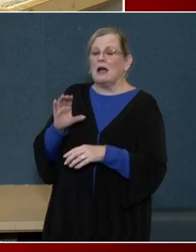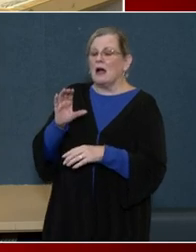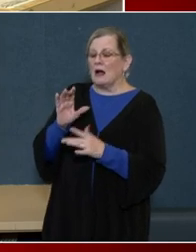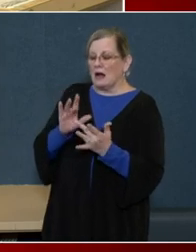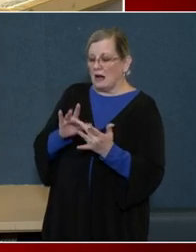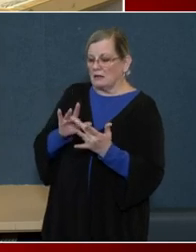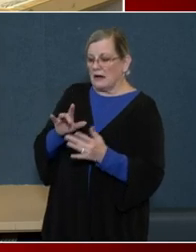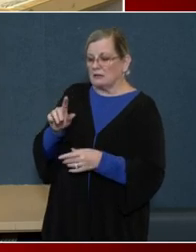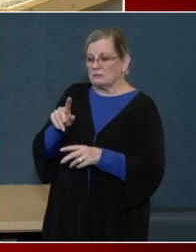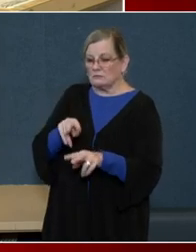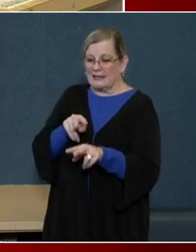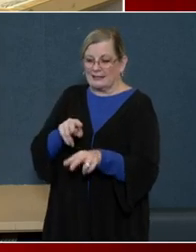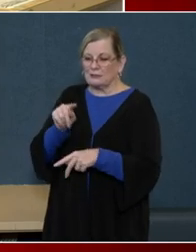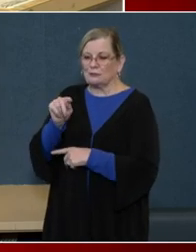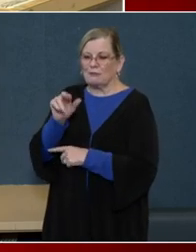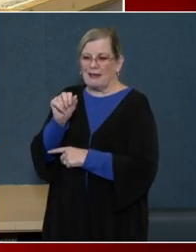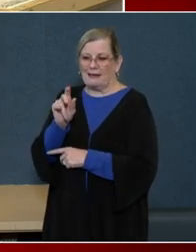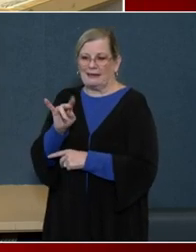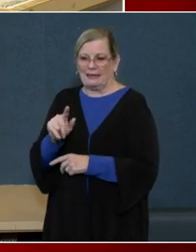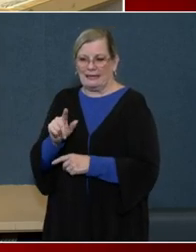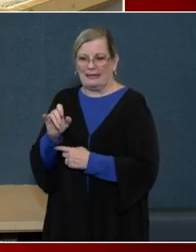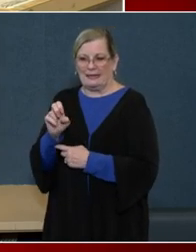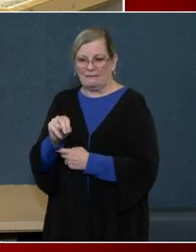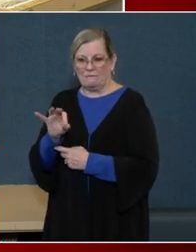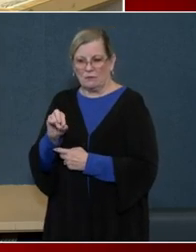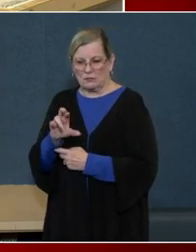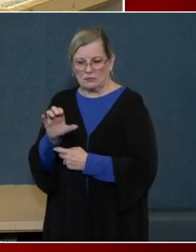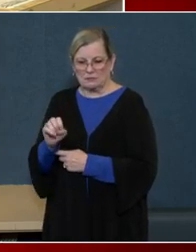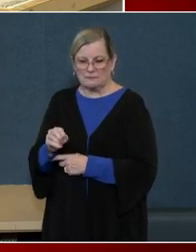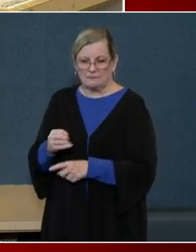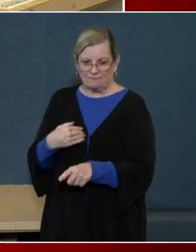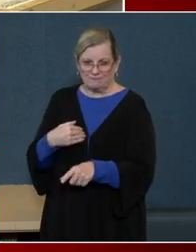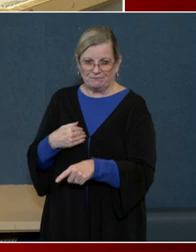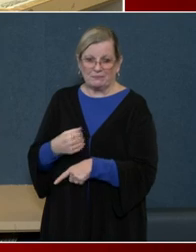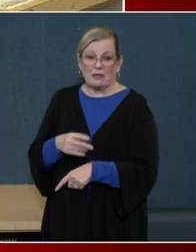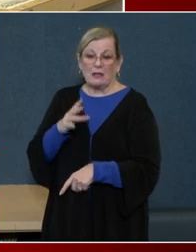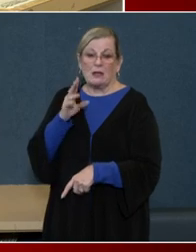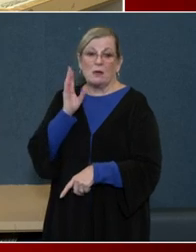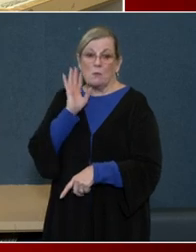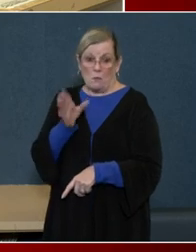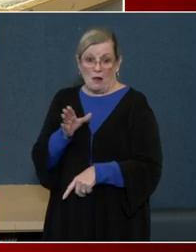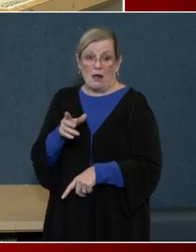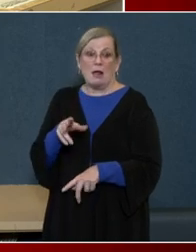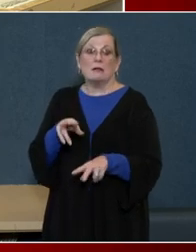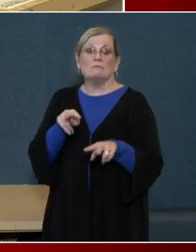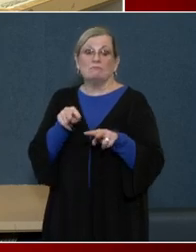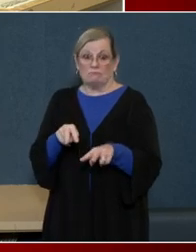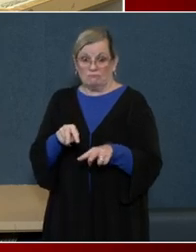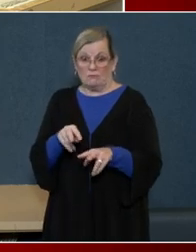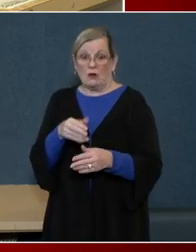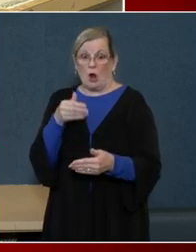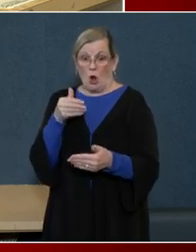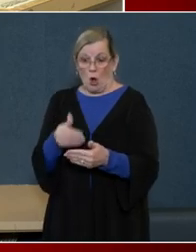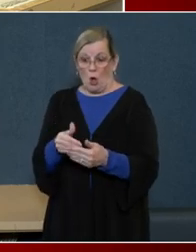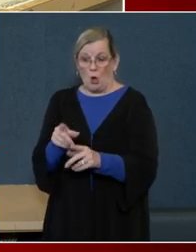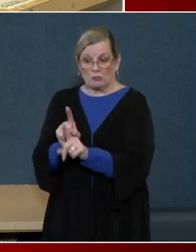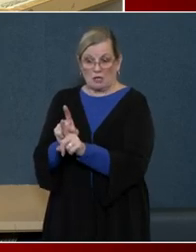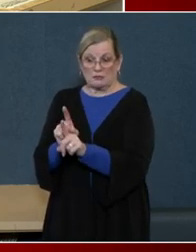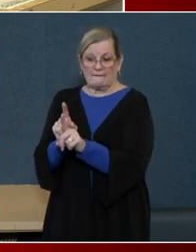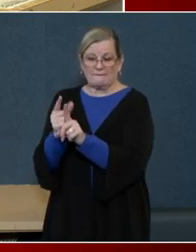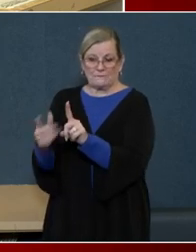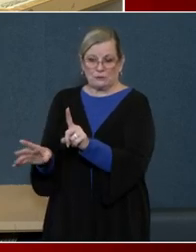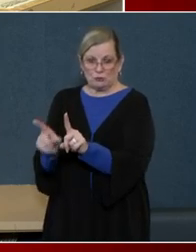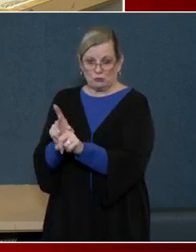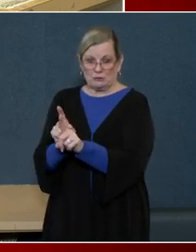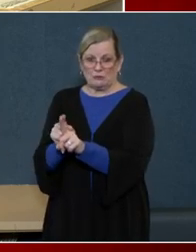work. If individuals have been cited to us as a close contact, we have the ability to enforce a quarantine in